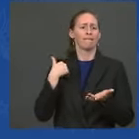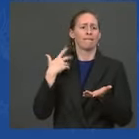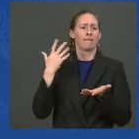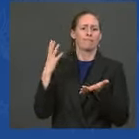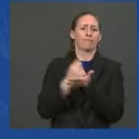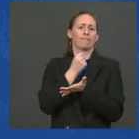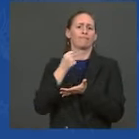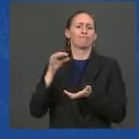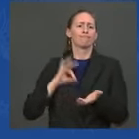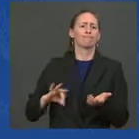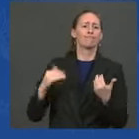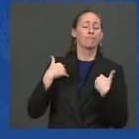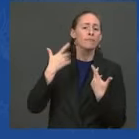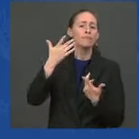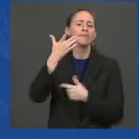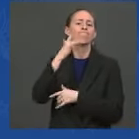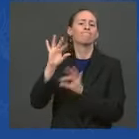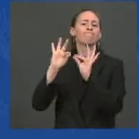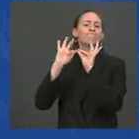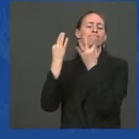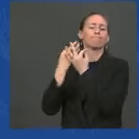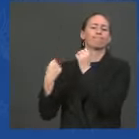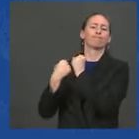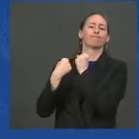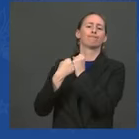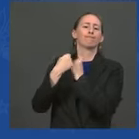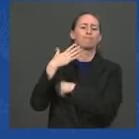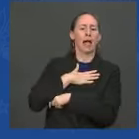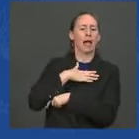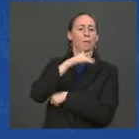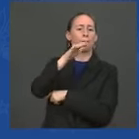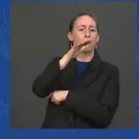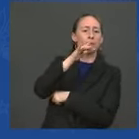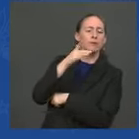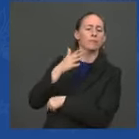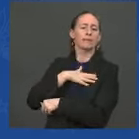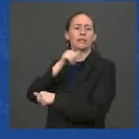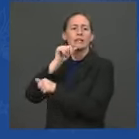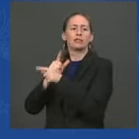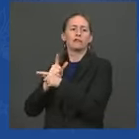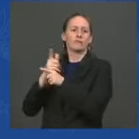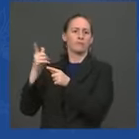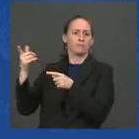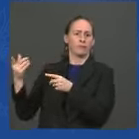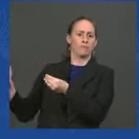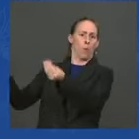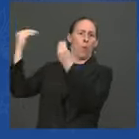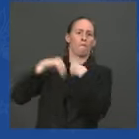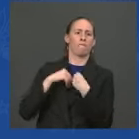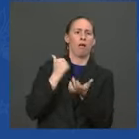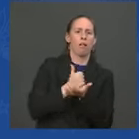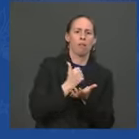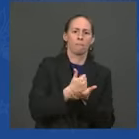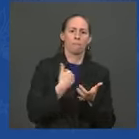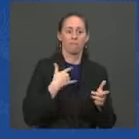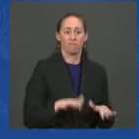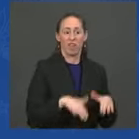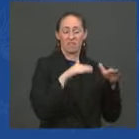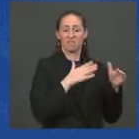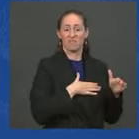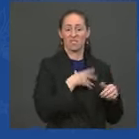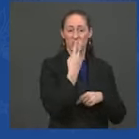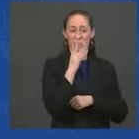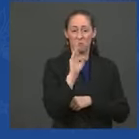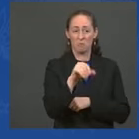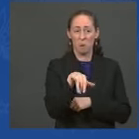my best friend who quit her job temporarily and moved in with her husband to help me raise my kids. But most people don't have